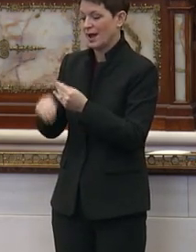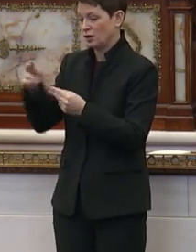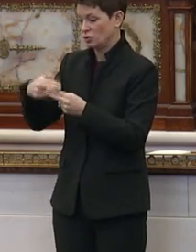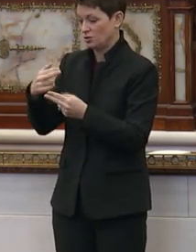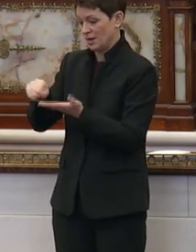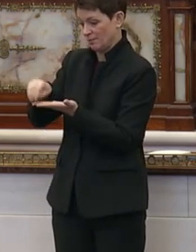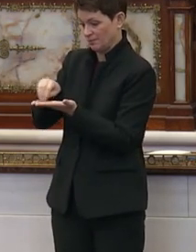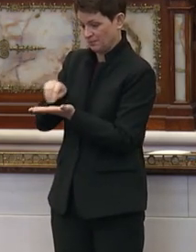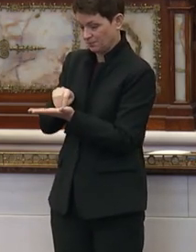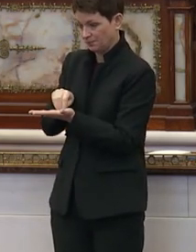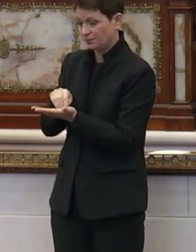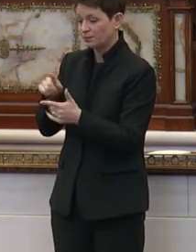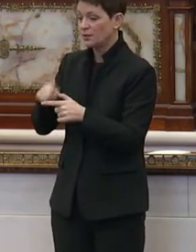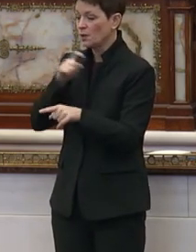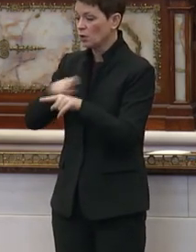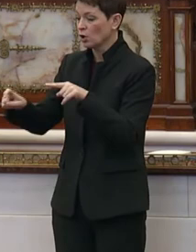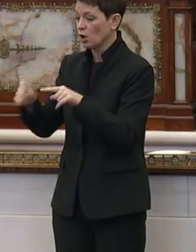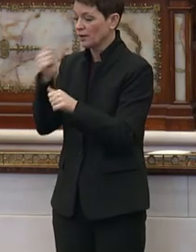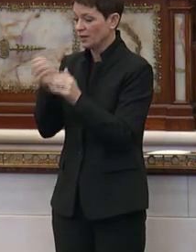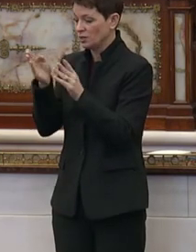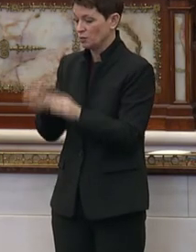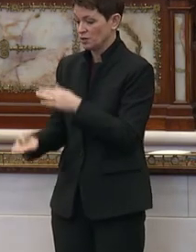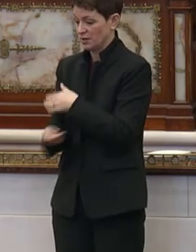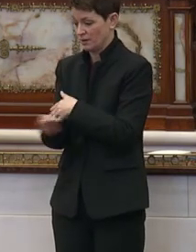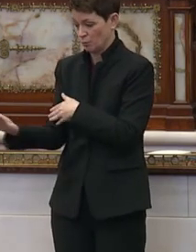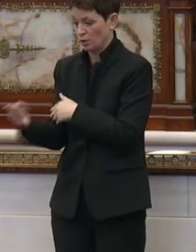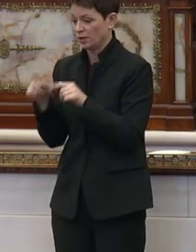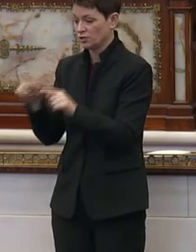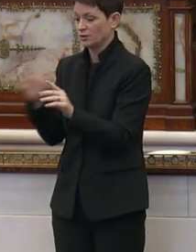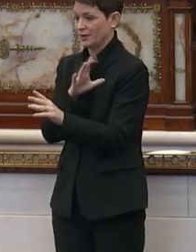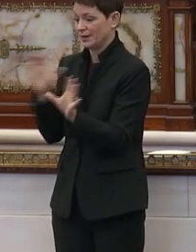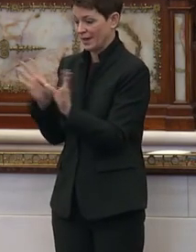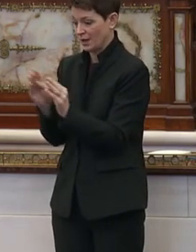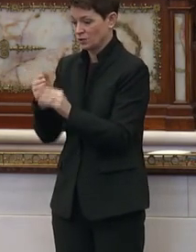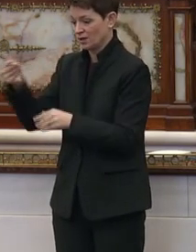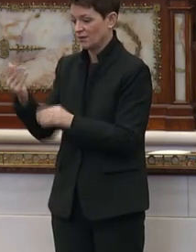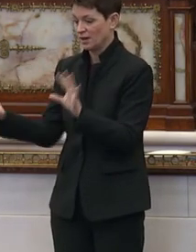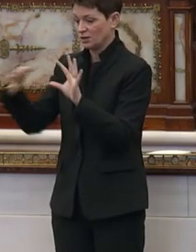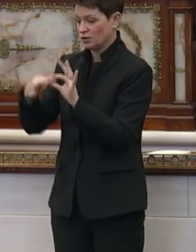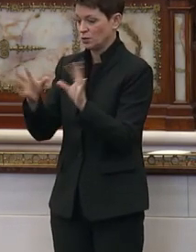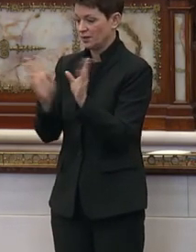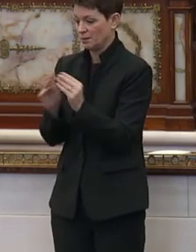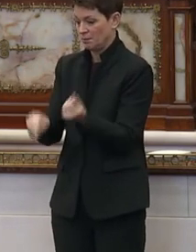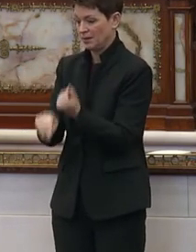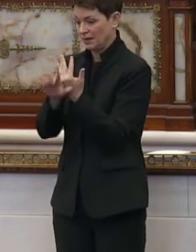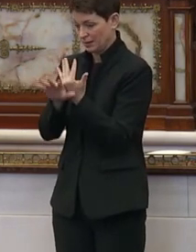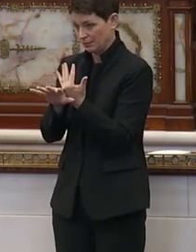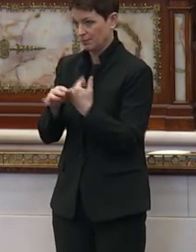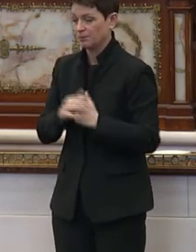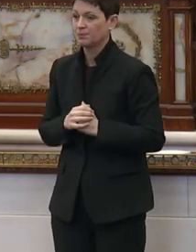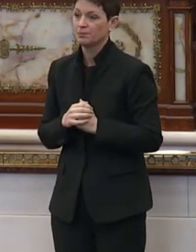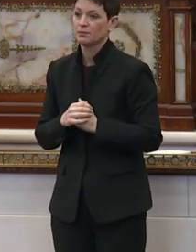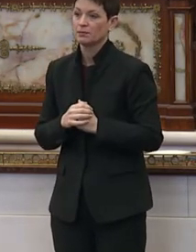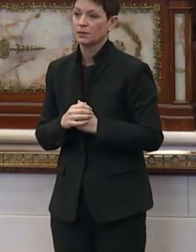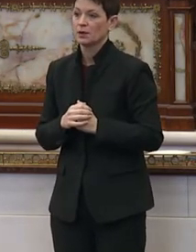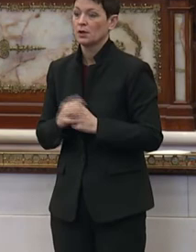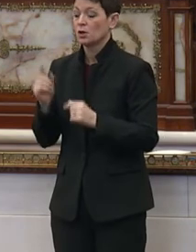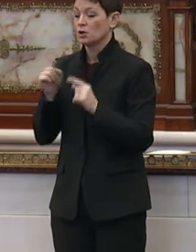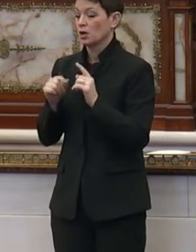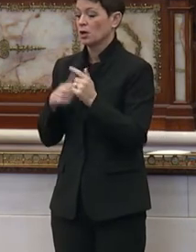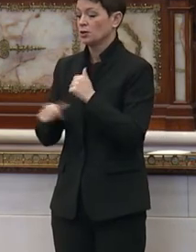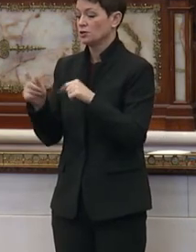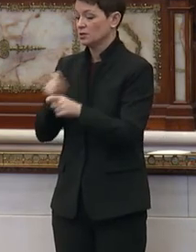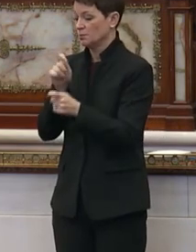your name to the list. We will then telephone each person on the list during the council session and invite them to our remote meeting. Under